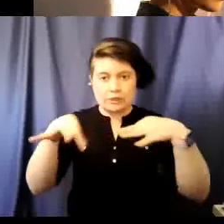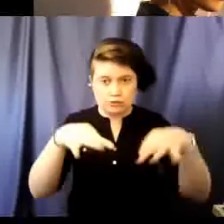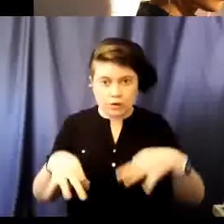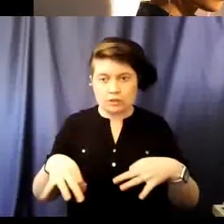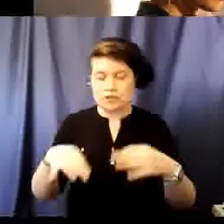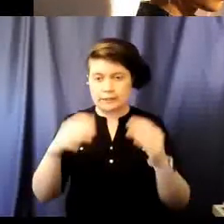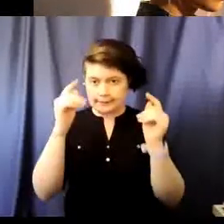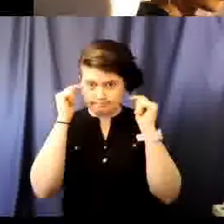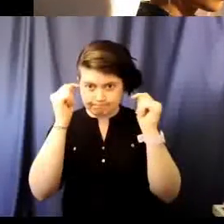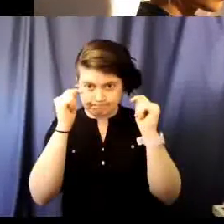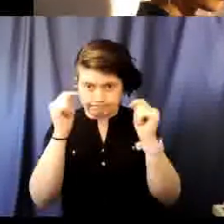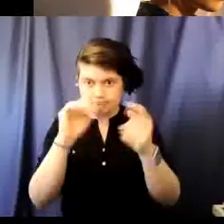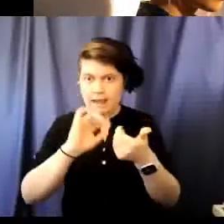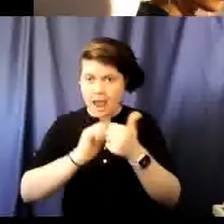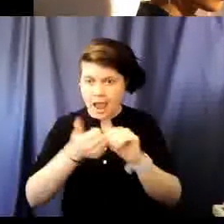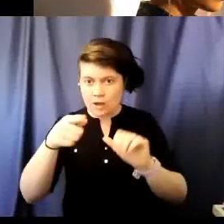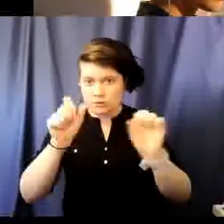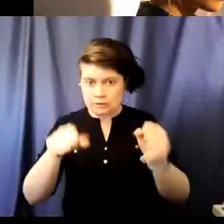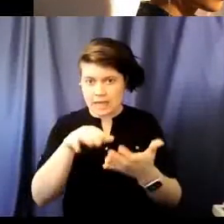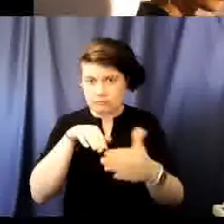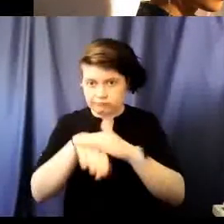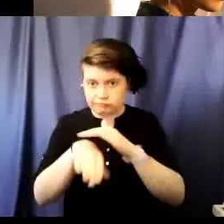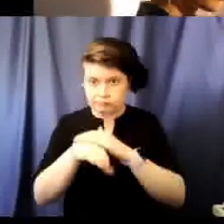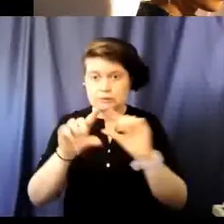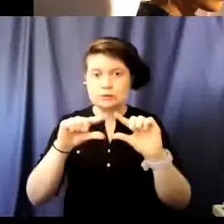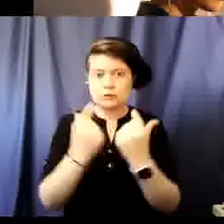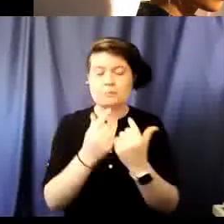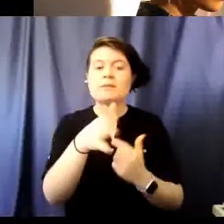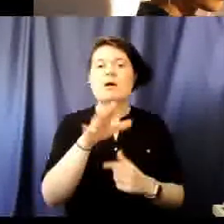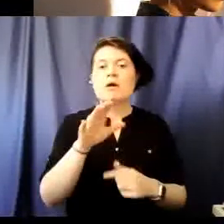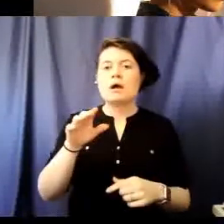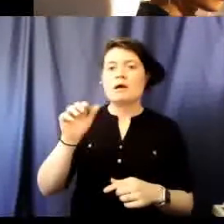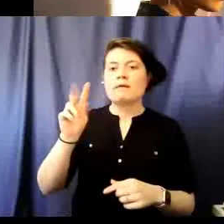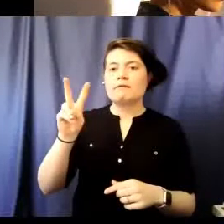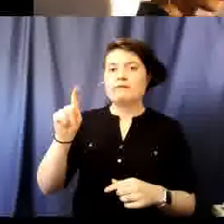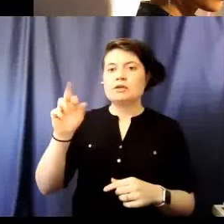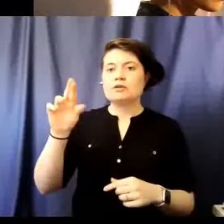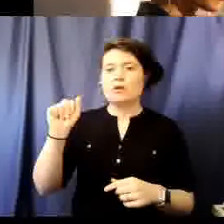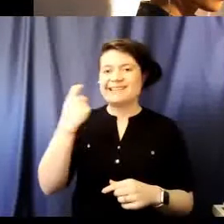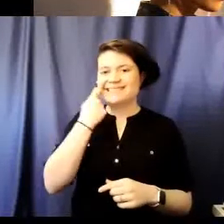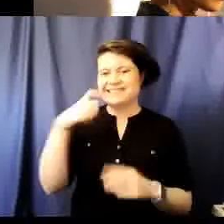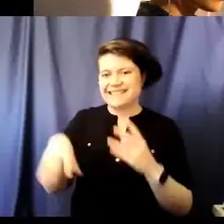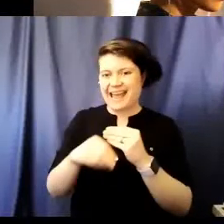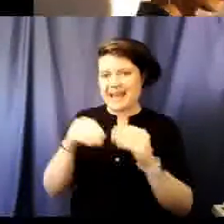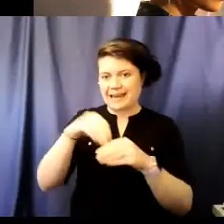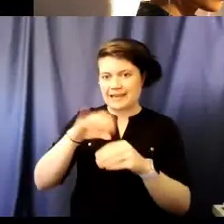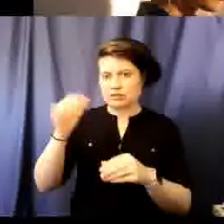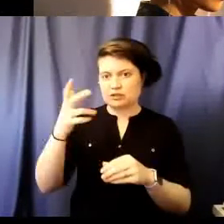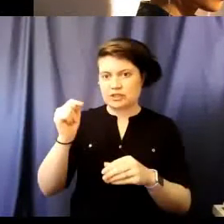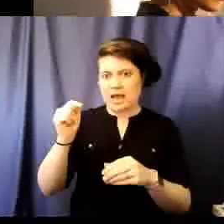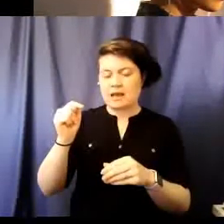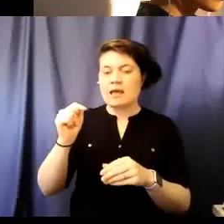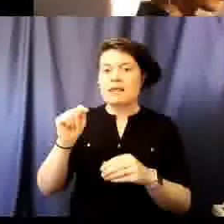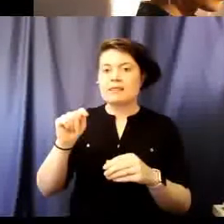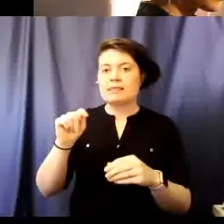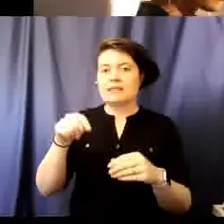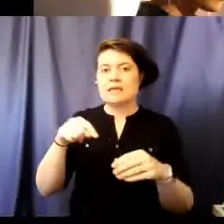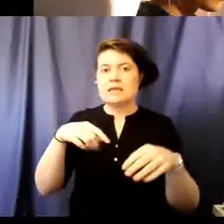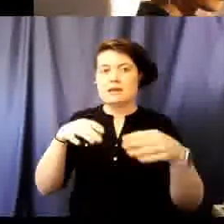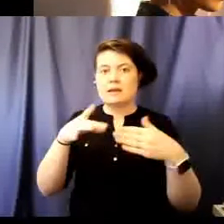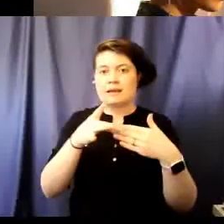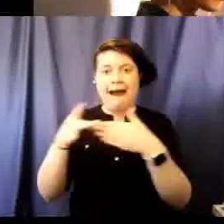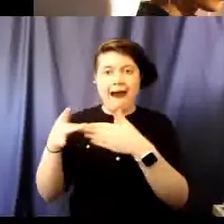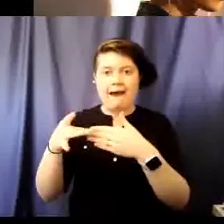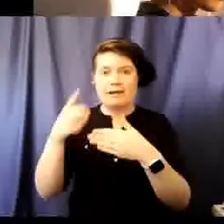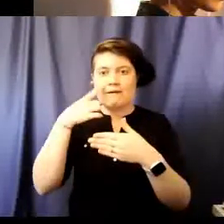group. And Victoria just right now put in the digital communications guide from the National Network